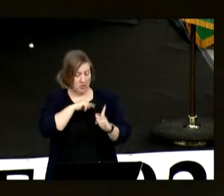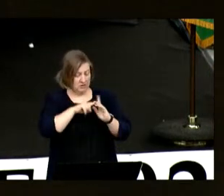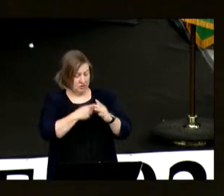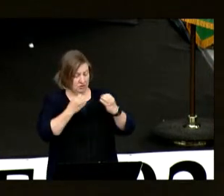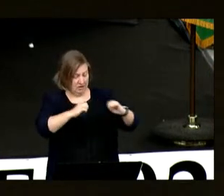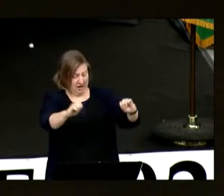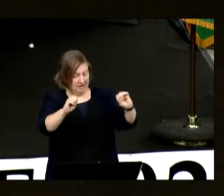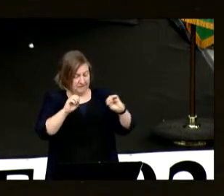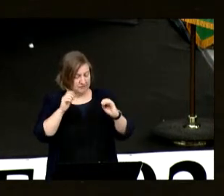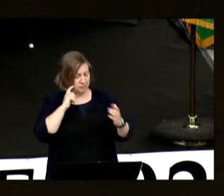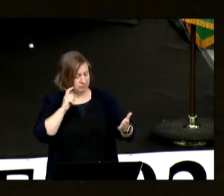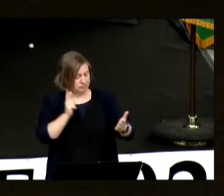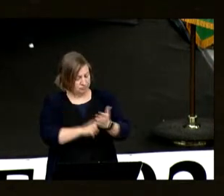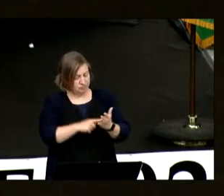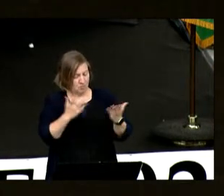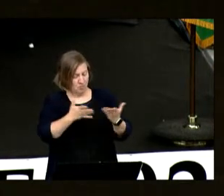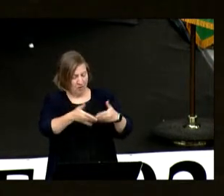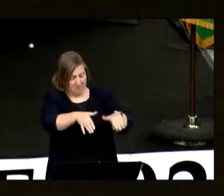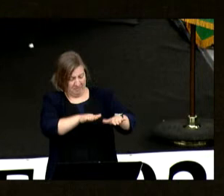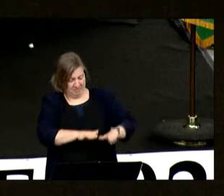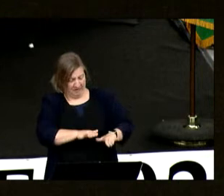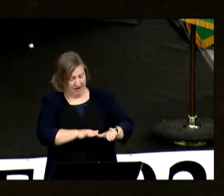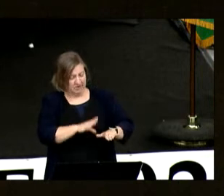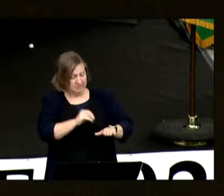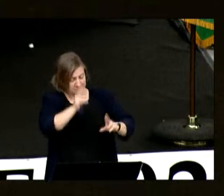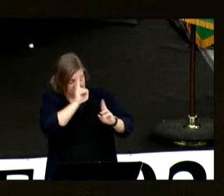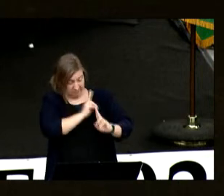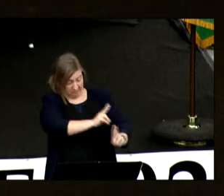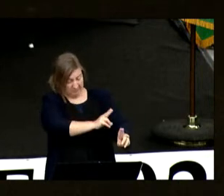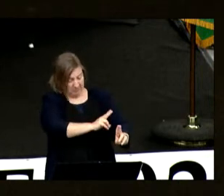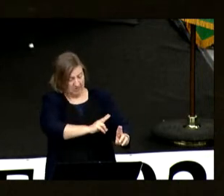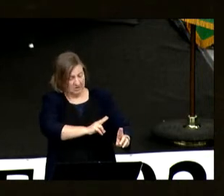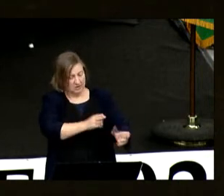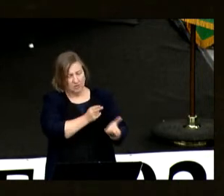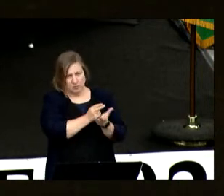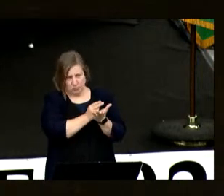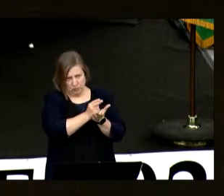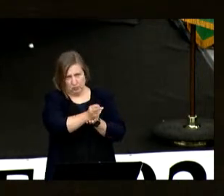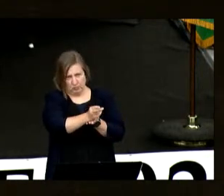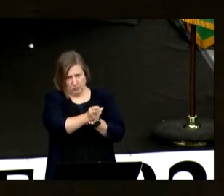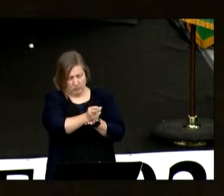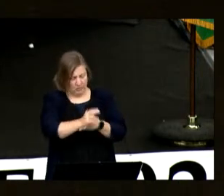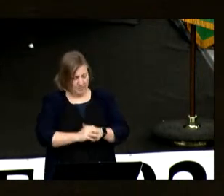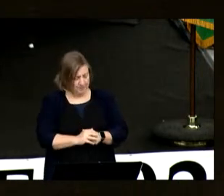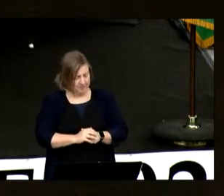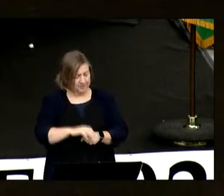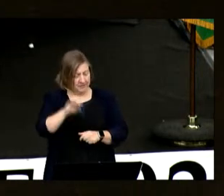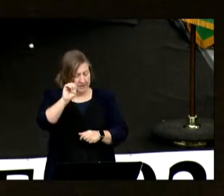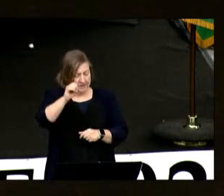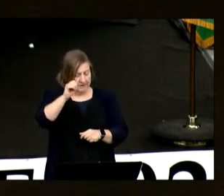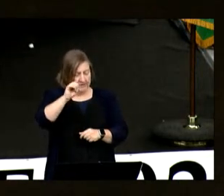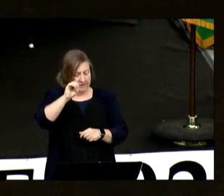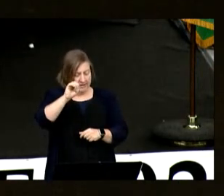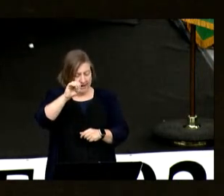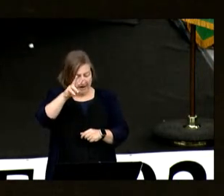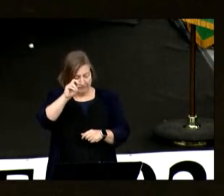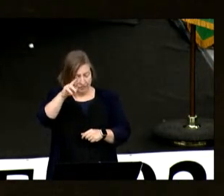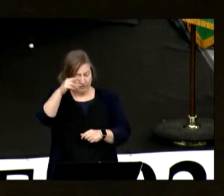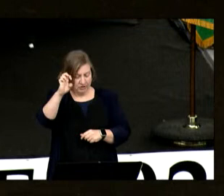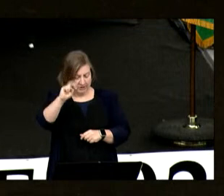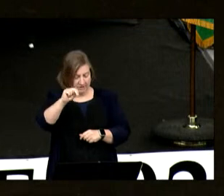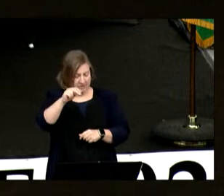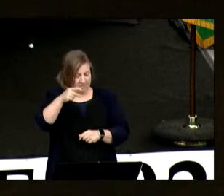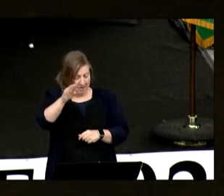effort to acknowledge what has been buried by honoring the truth. Evergreen Public Schools resides